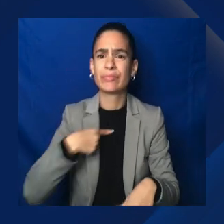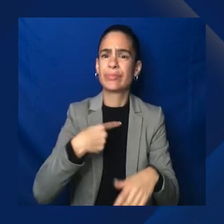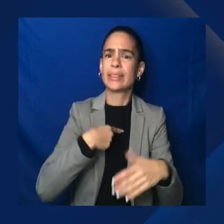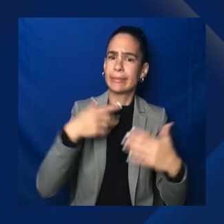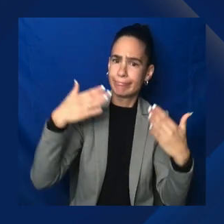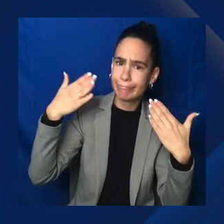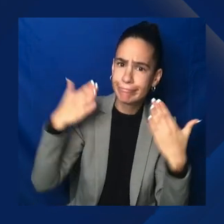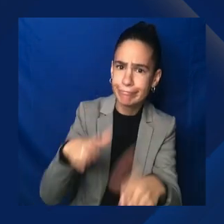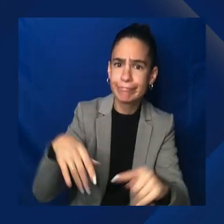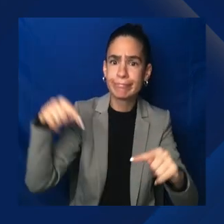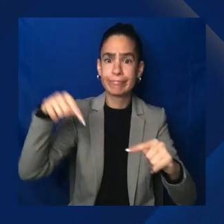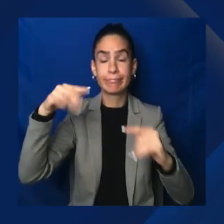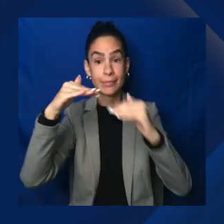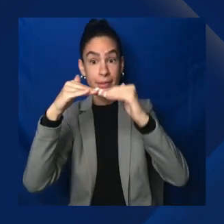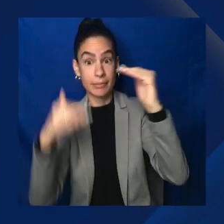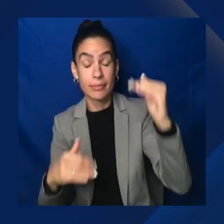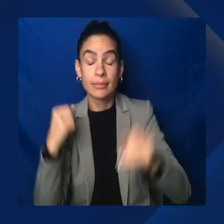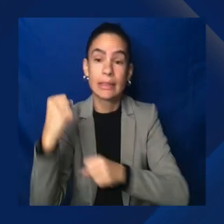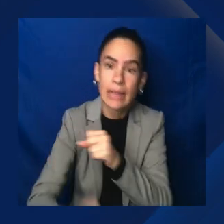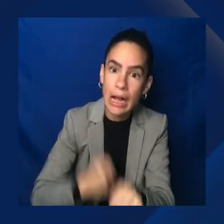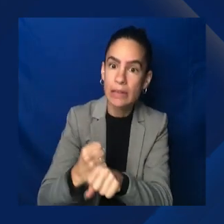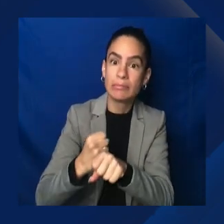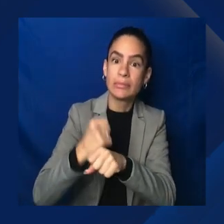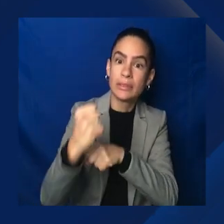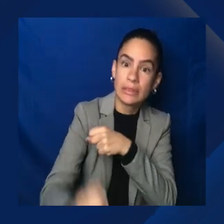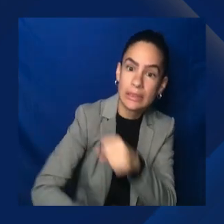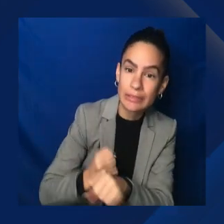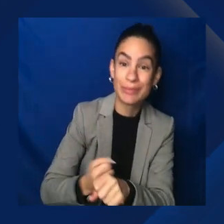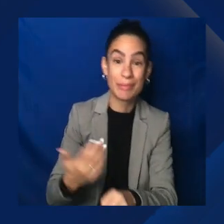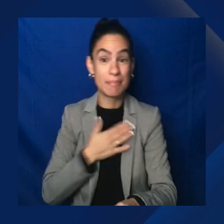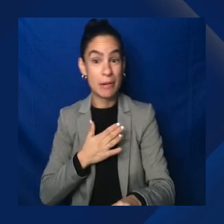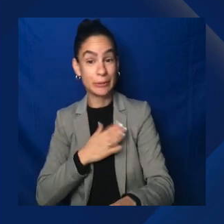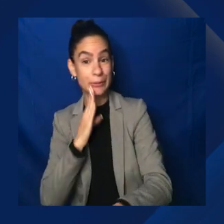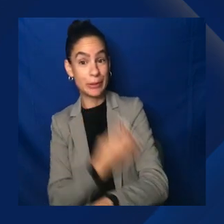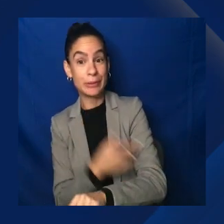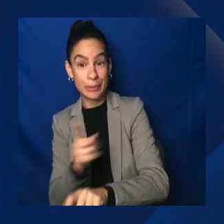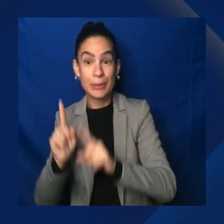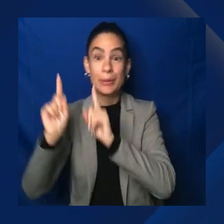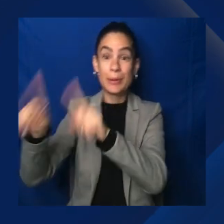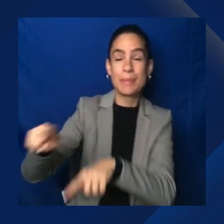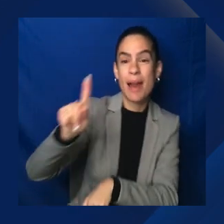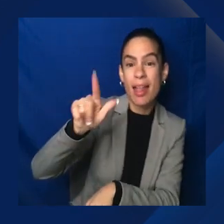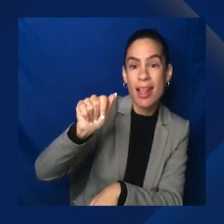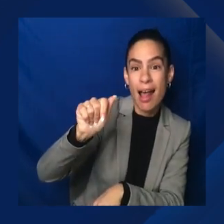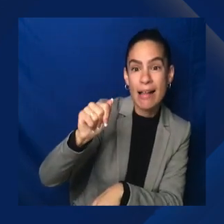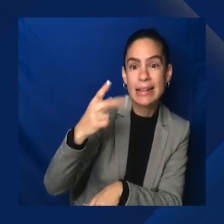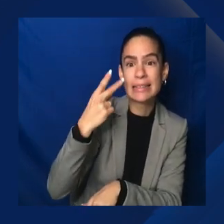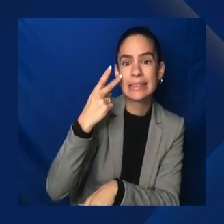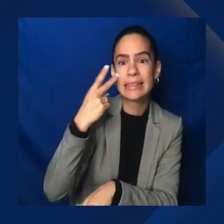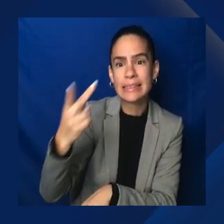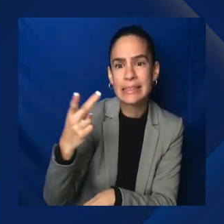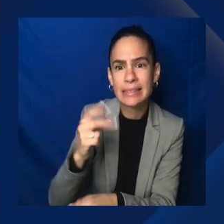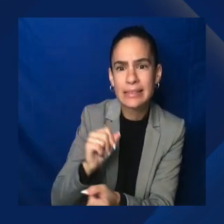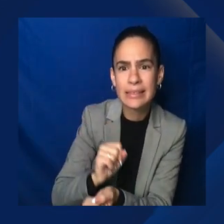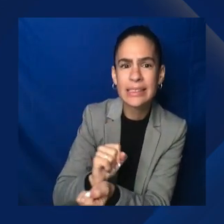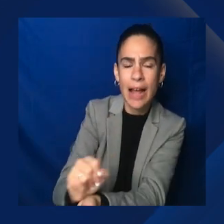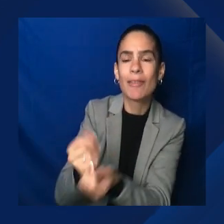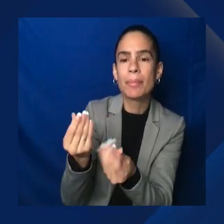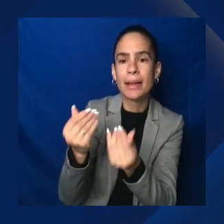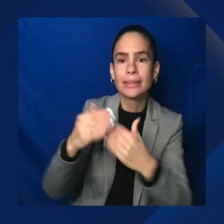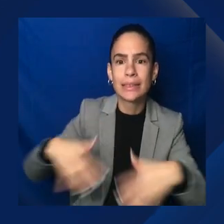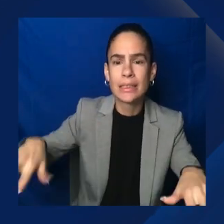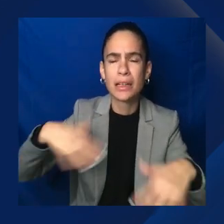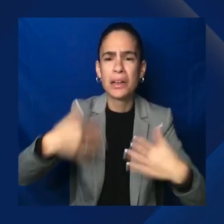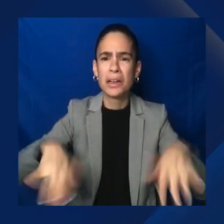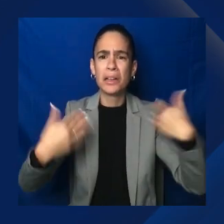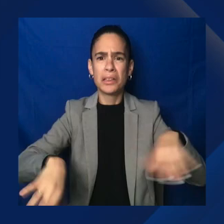My daughter and I visited a slave plantation in Louisiana and were shocked to realize that back during those times, childbirth was one of the leading causes